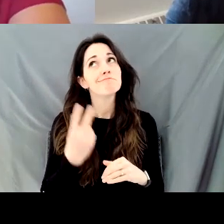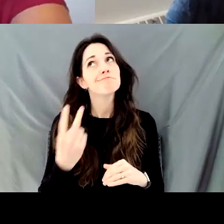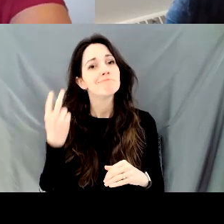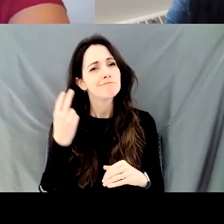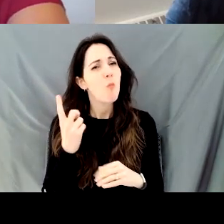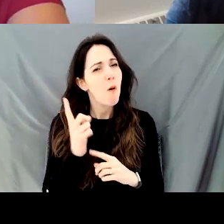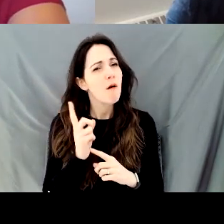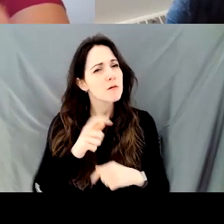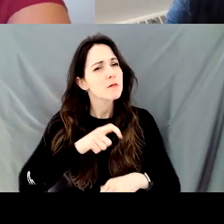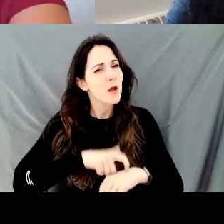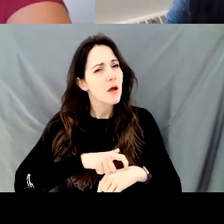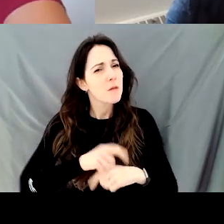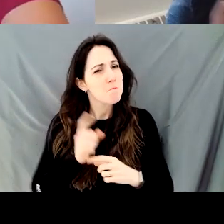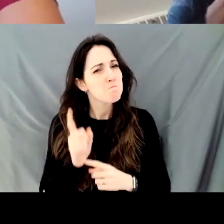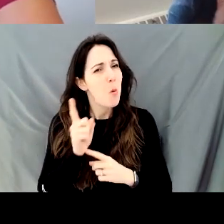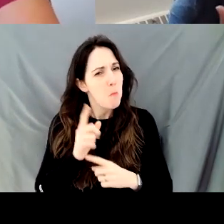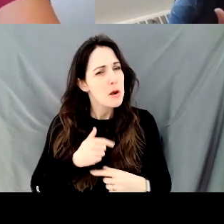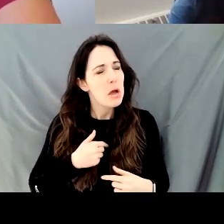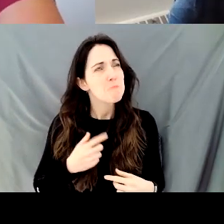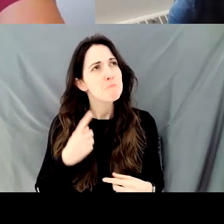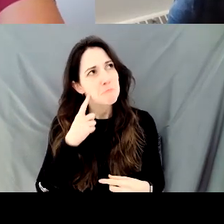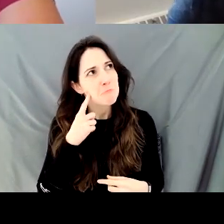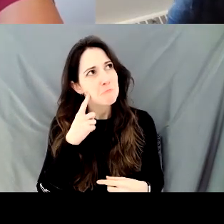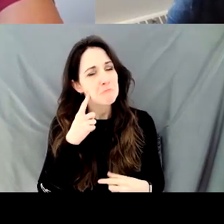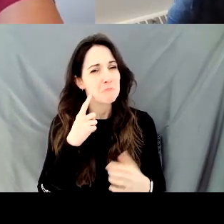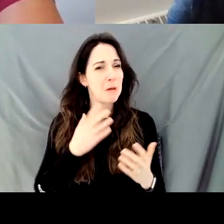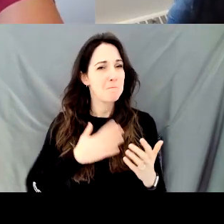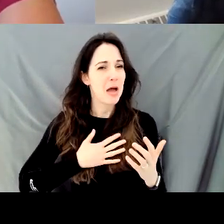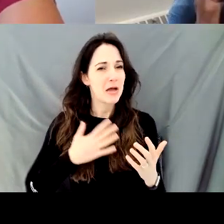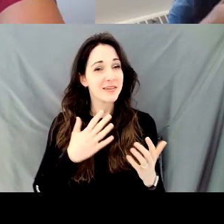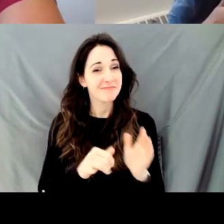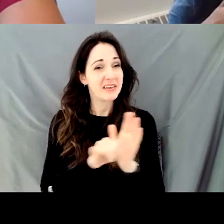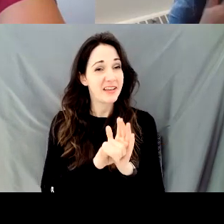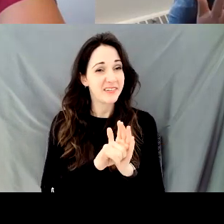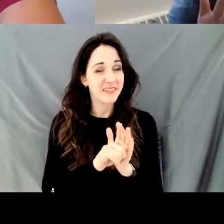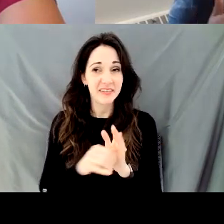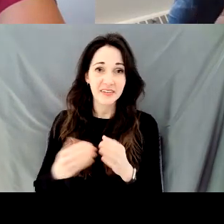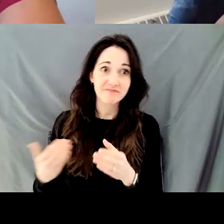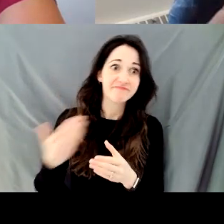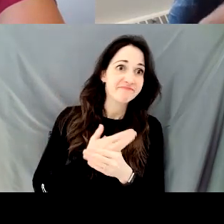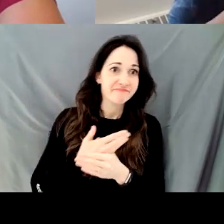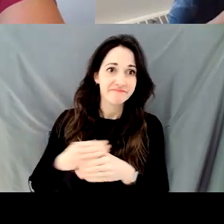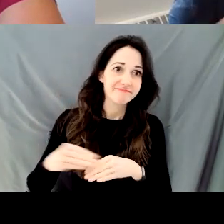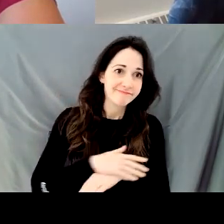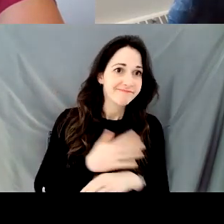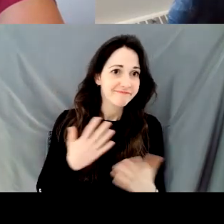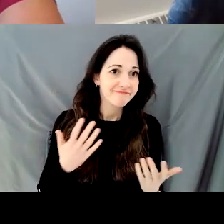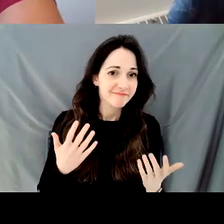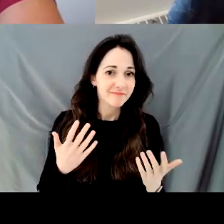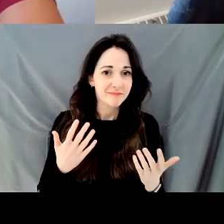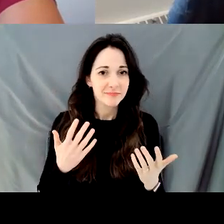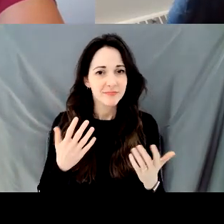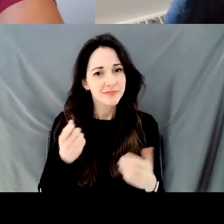I definitely felt that it was a hinder. So I'm not only like an immigrant, but I am a